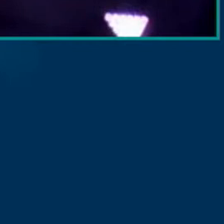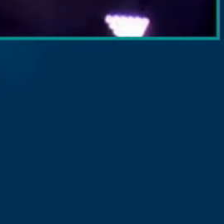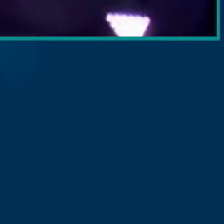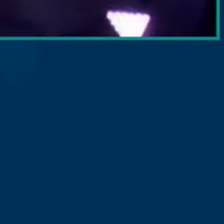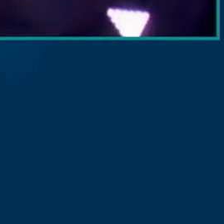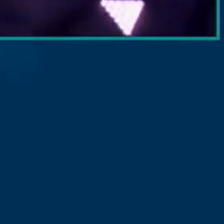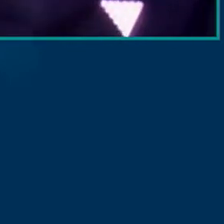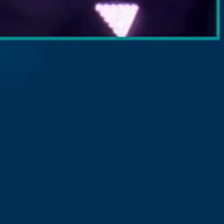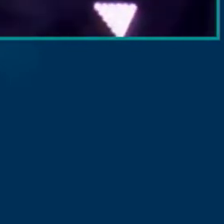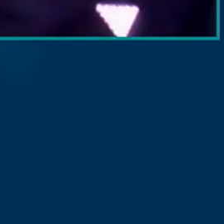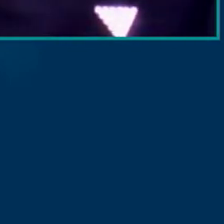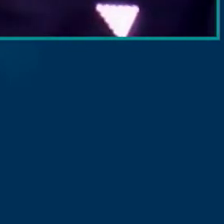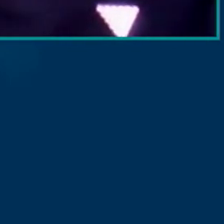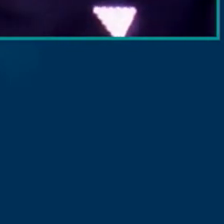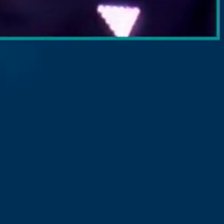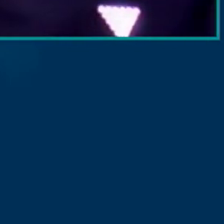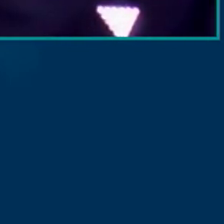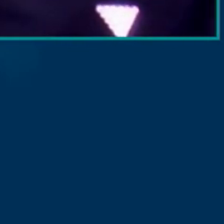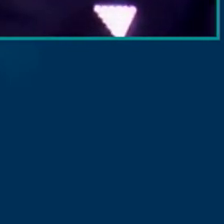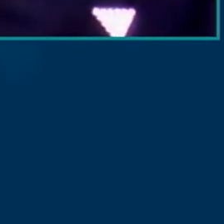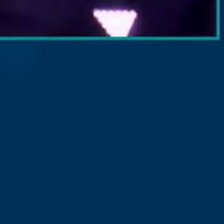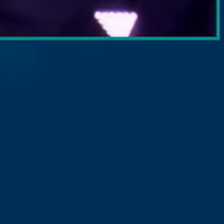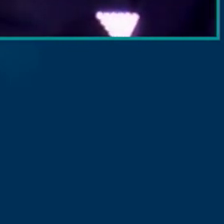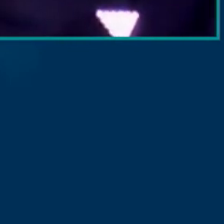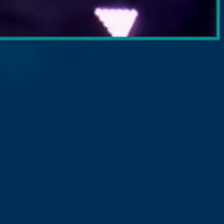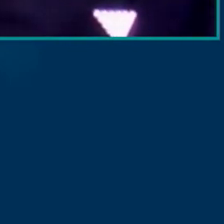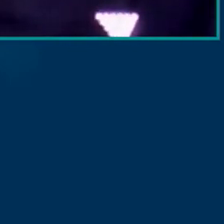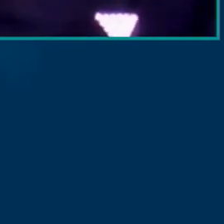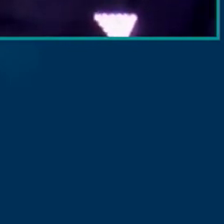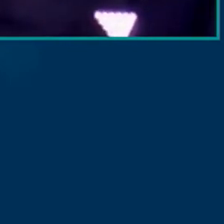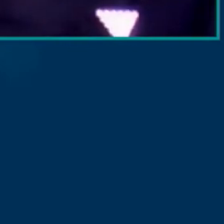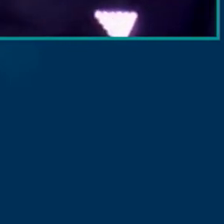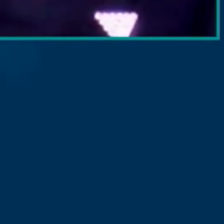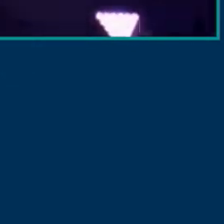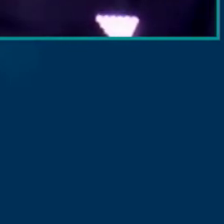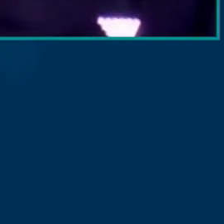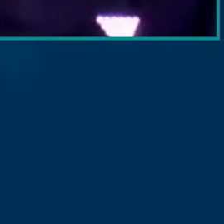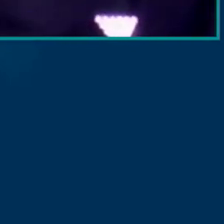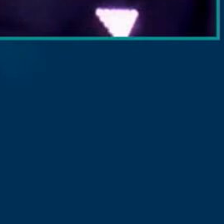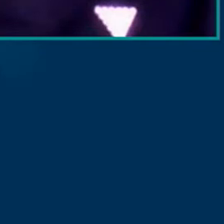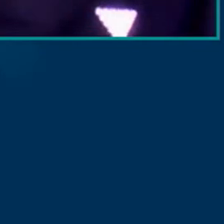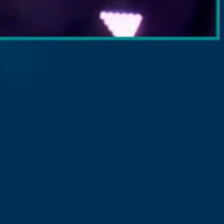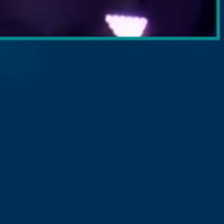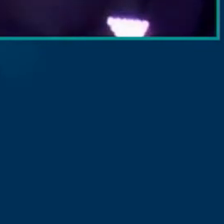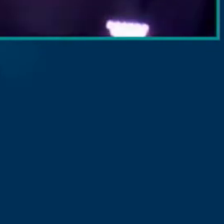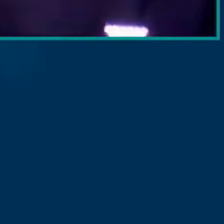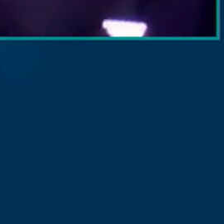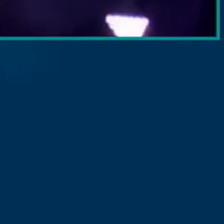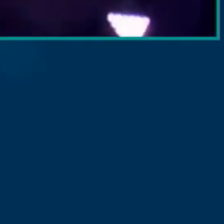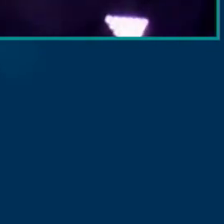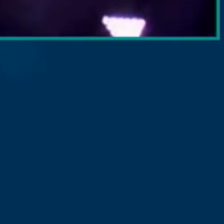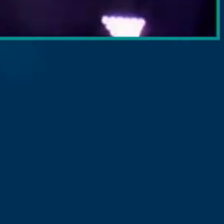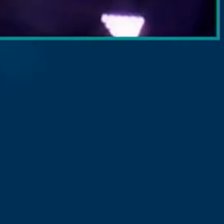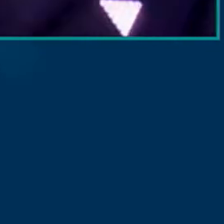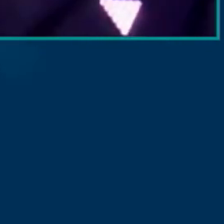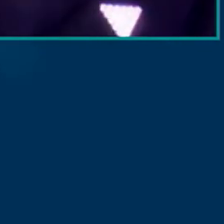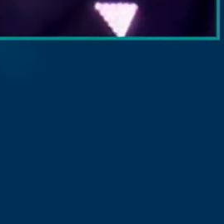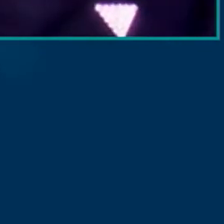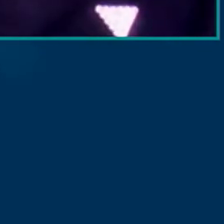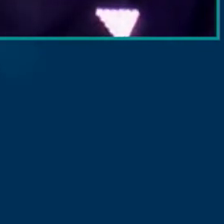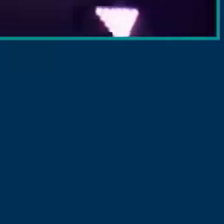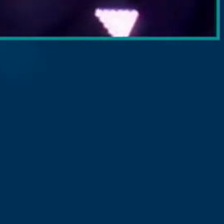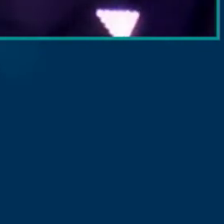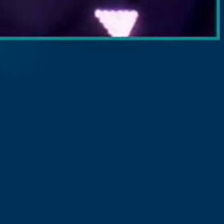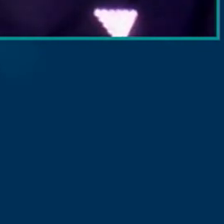there is already a range of references to the guidance using the concepts